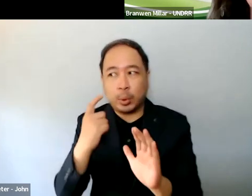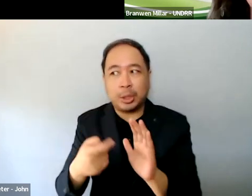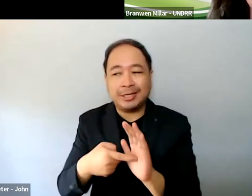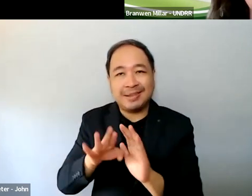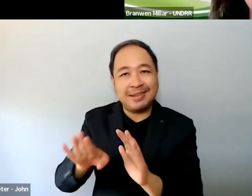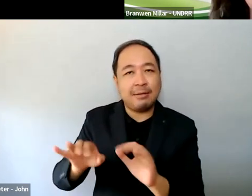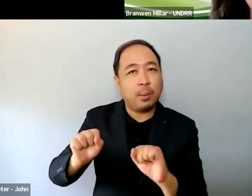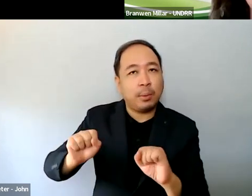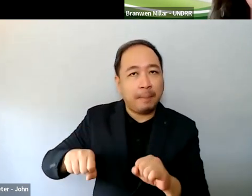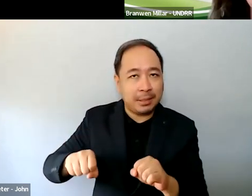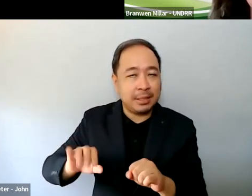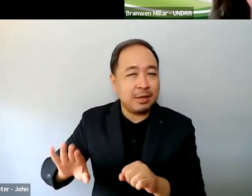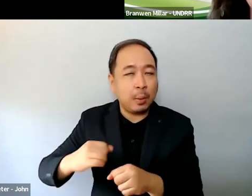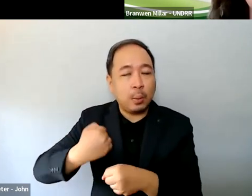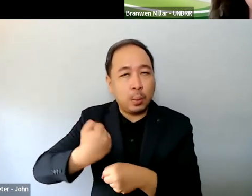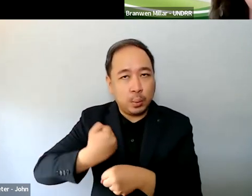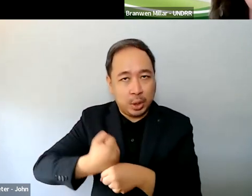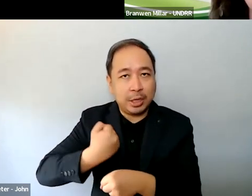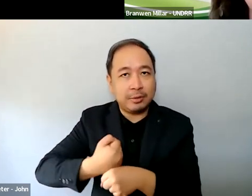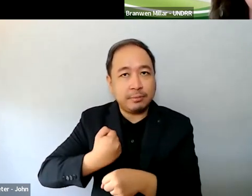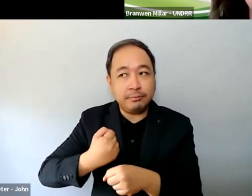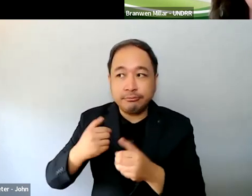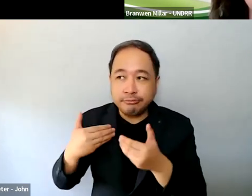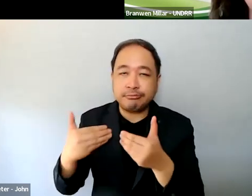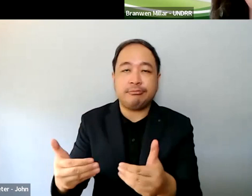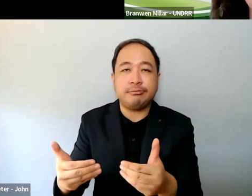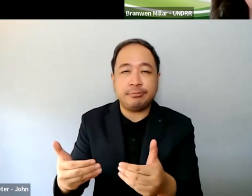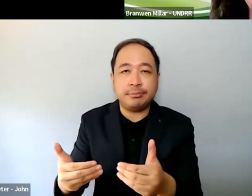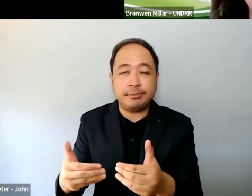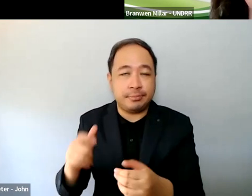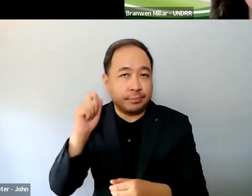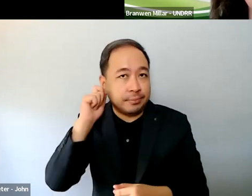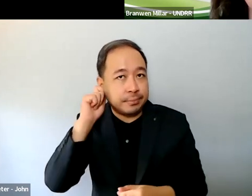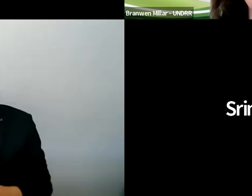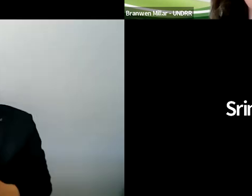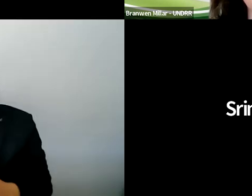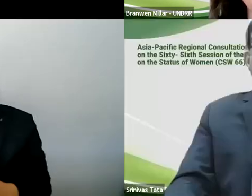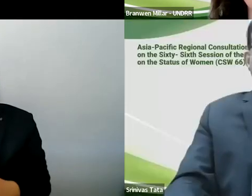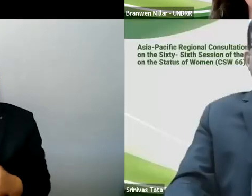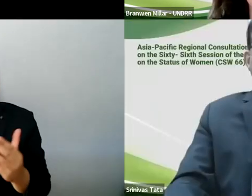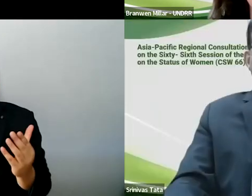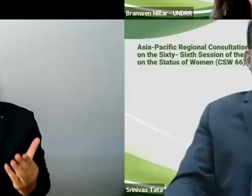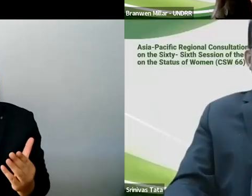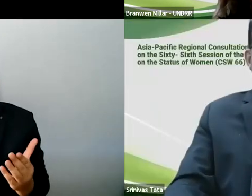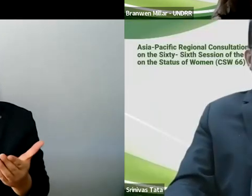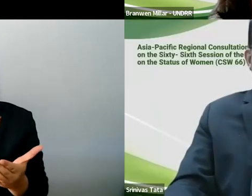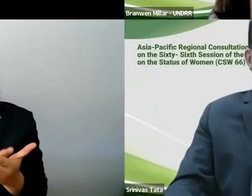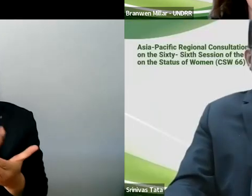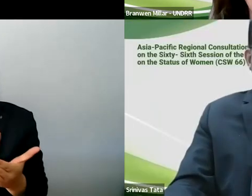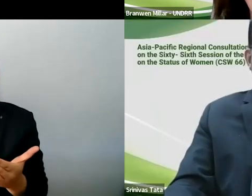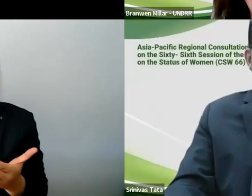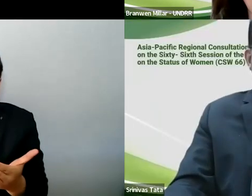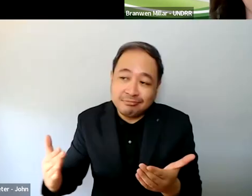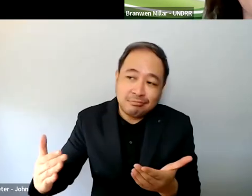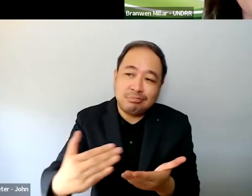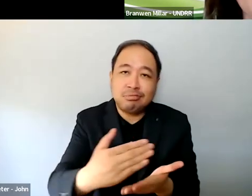and the work that's already carried out by women. So evidence collection is one example of